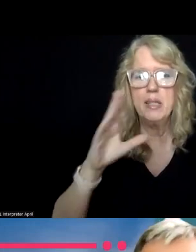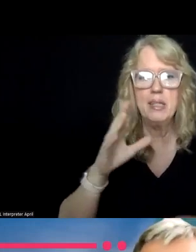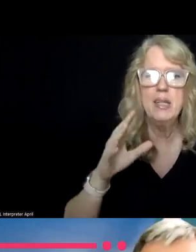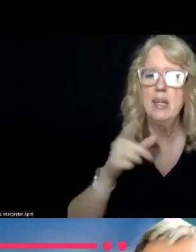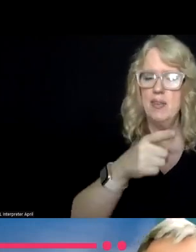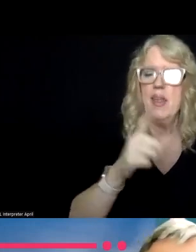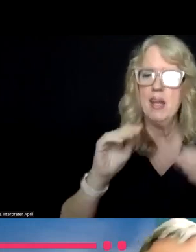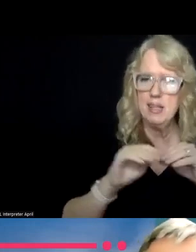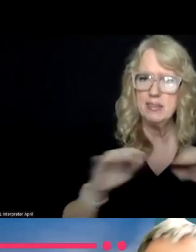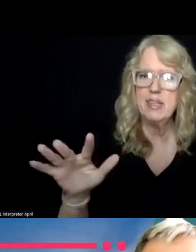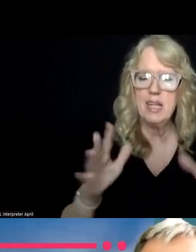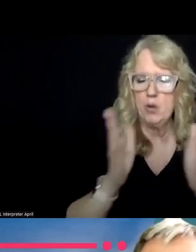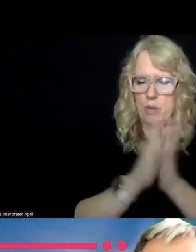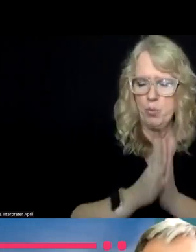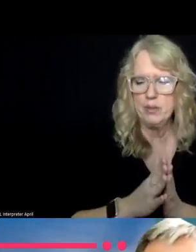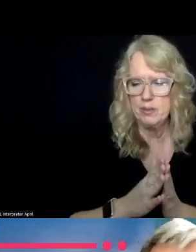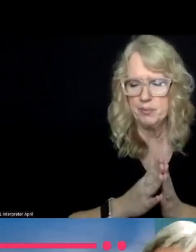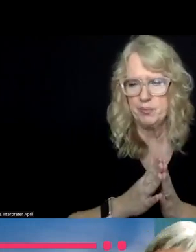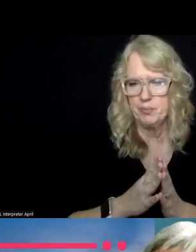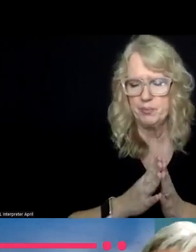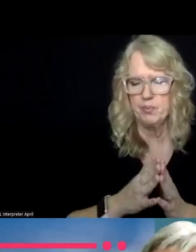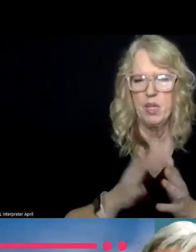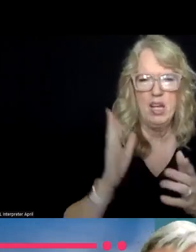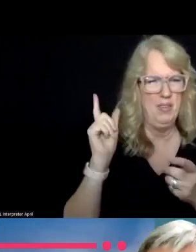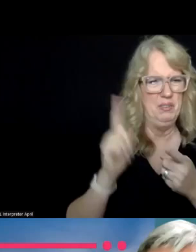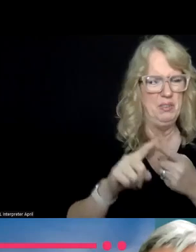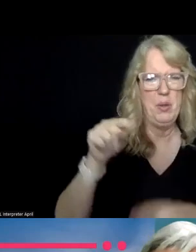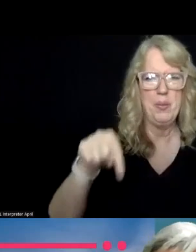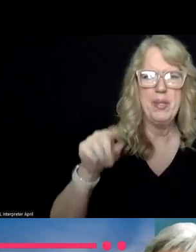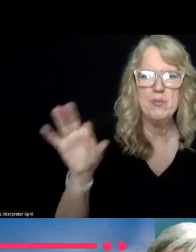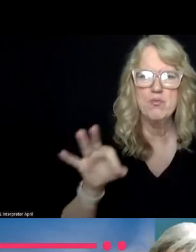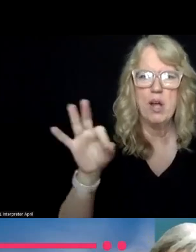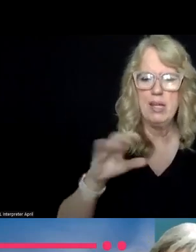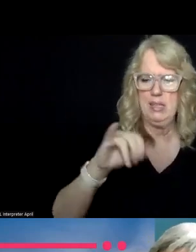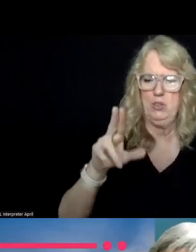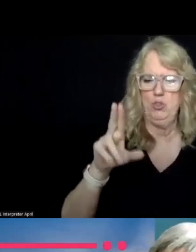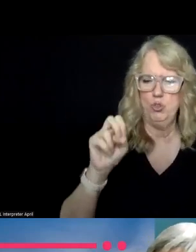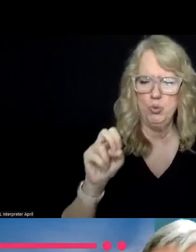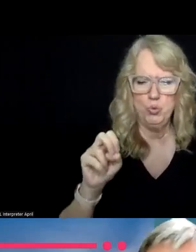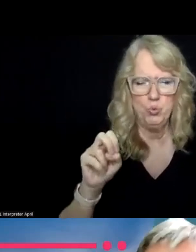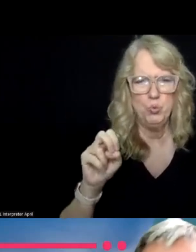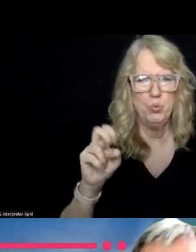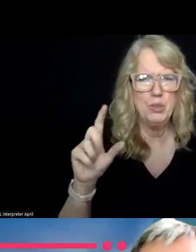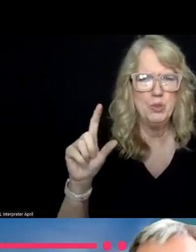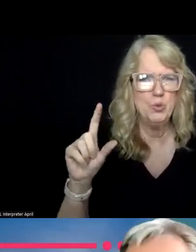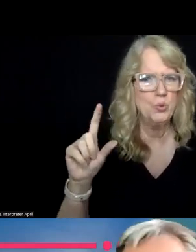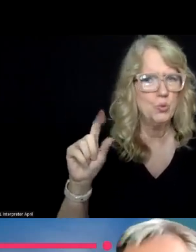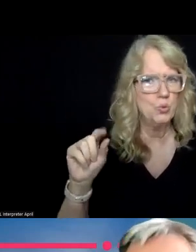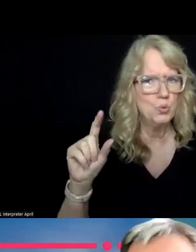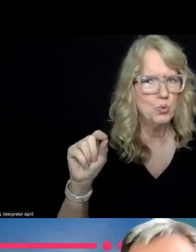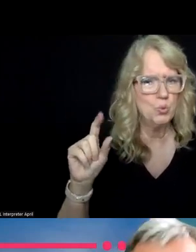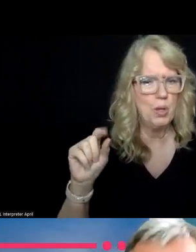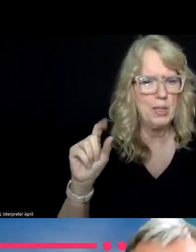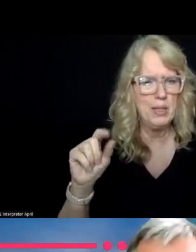out with a request to, we've got until I think Friday, June 20th. The